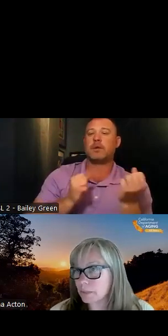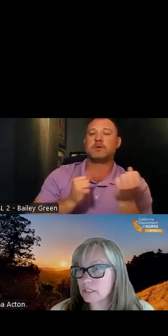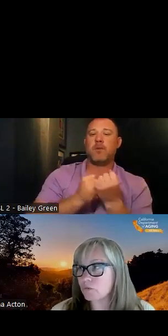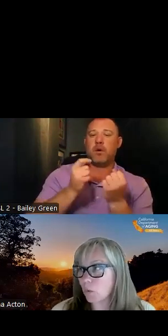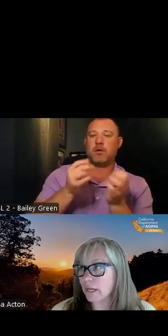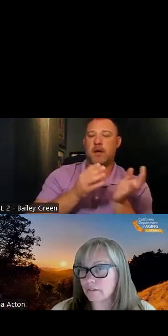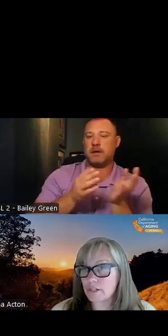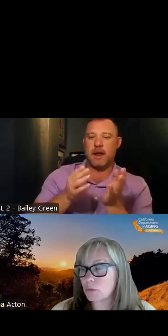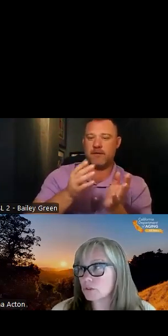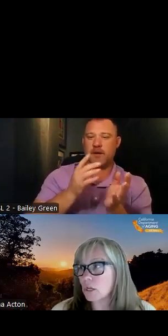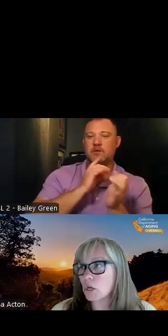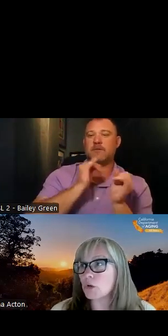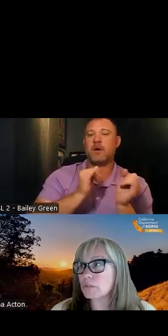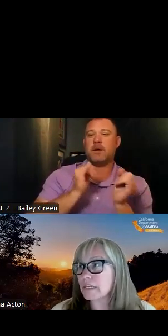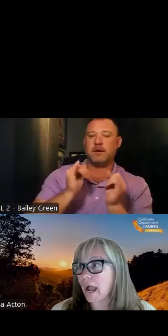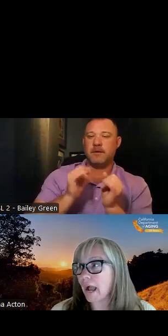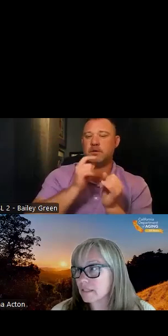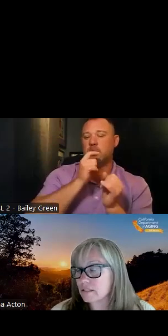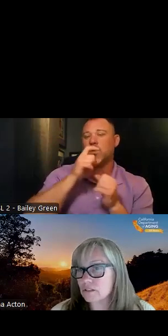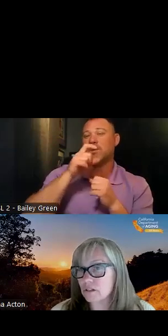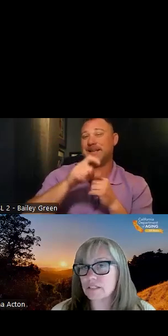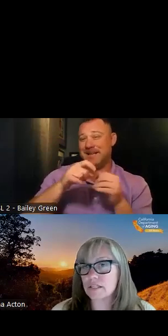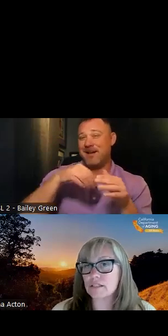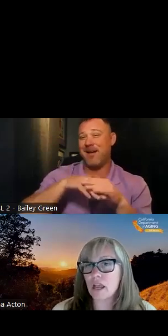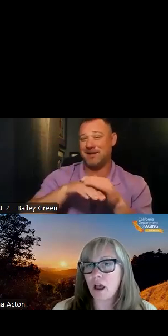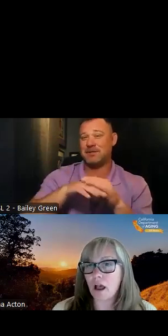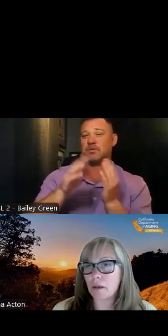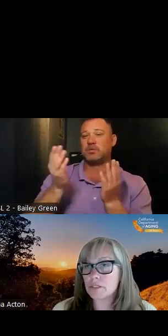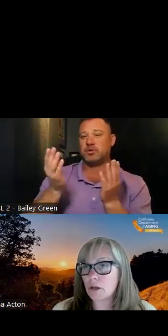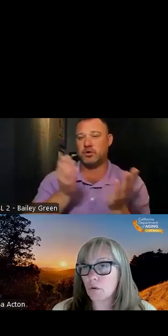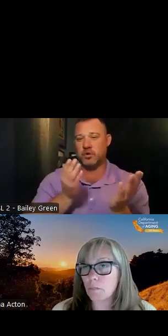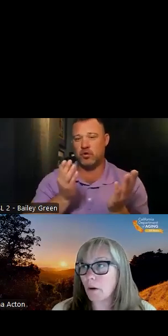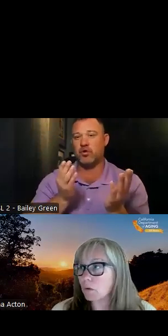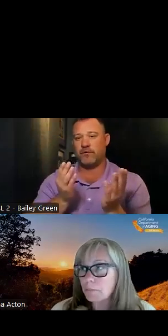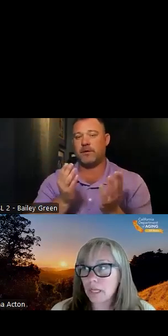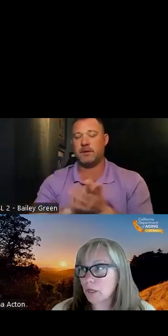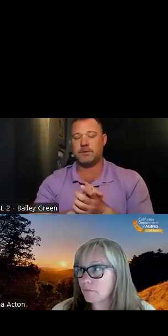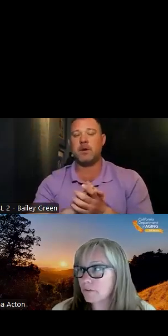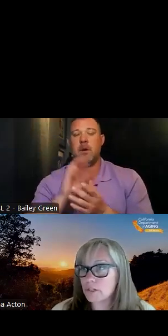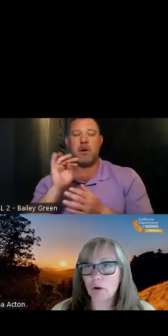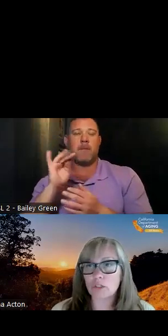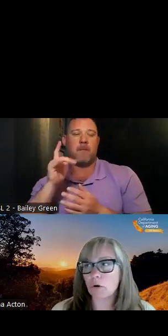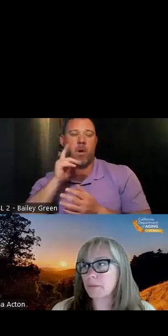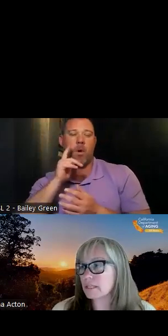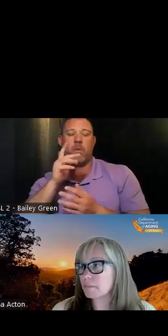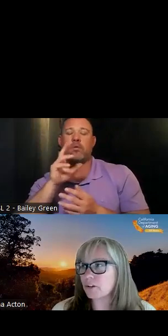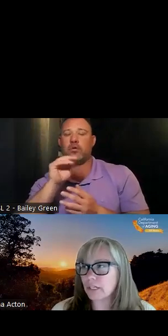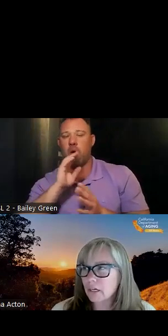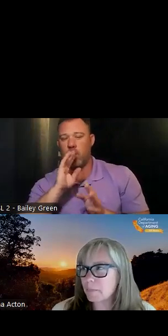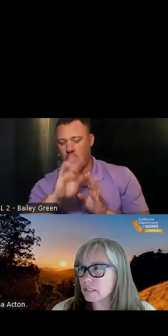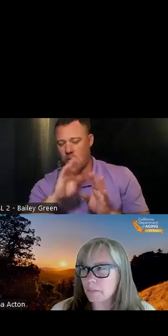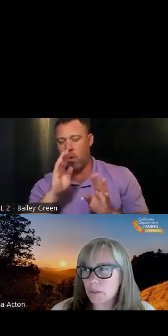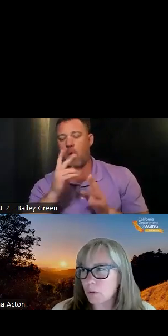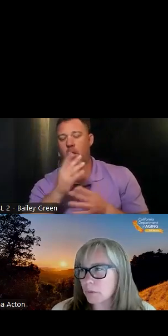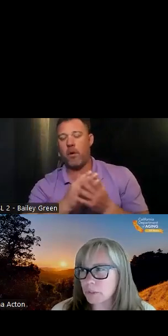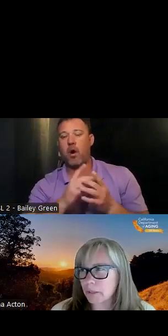navigation piece for individuals who need access to services. So Mark will be going over the no wrong door piece, but you're going to hear